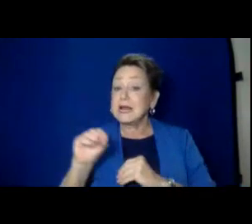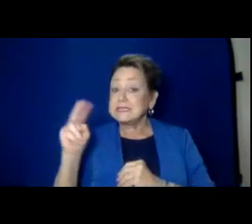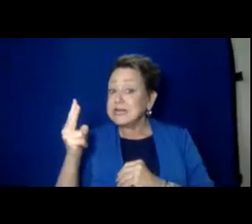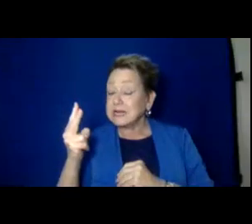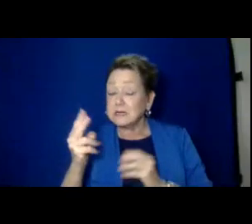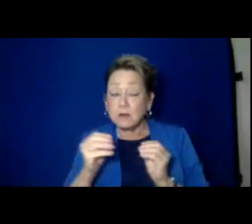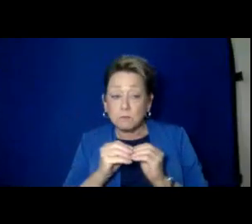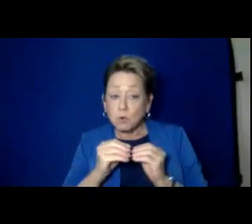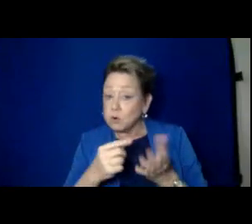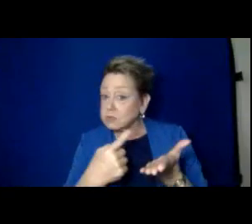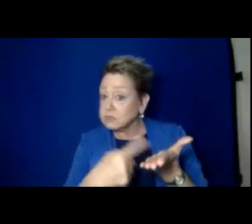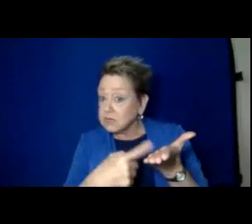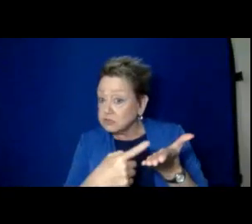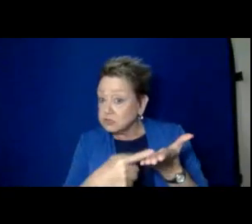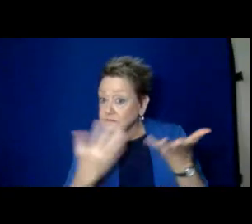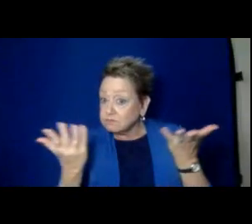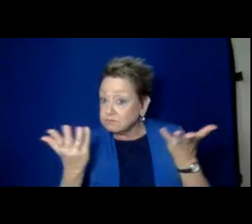further discussion?